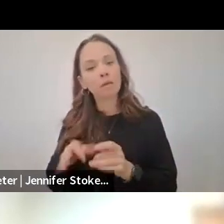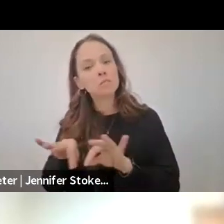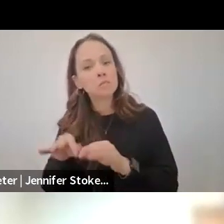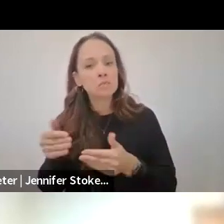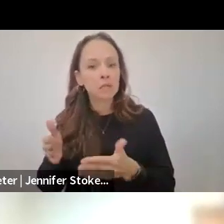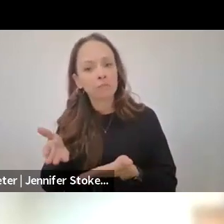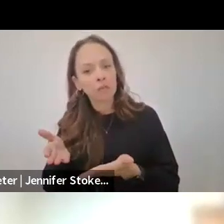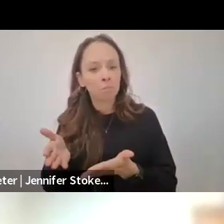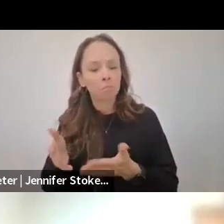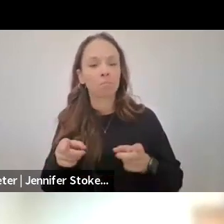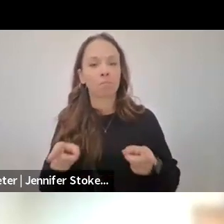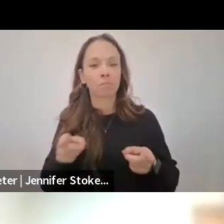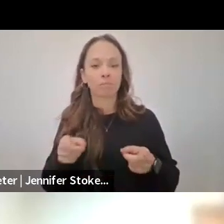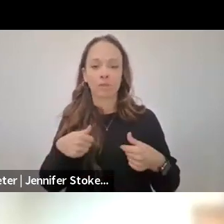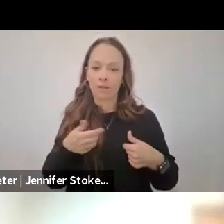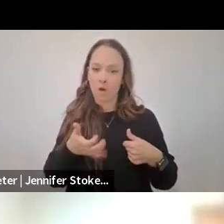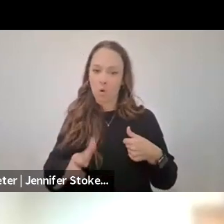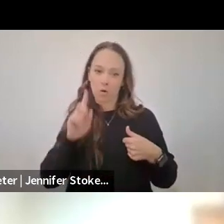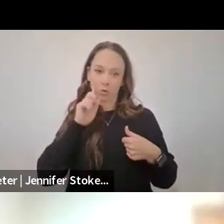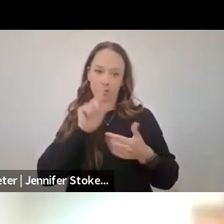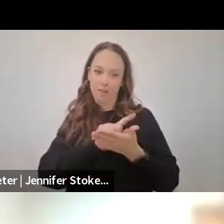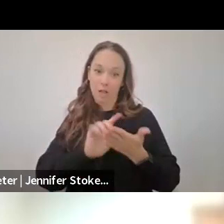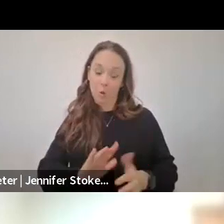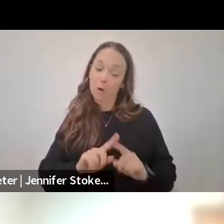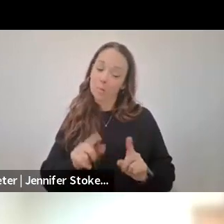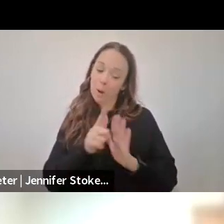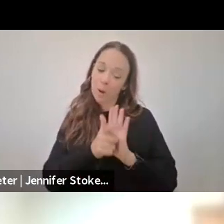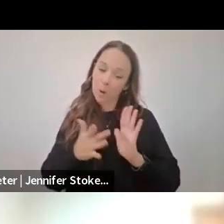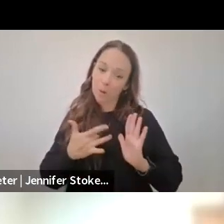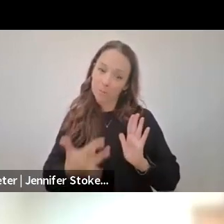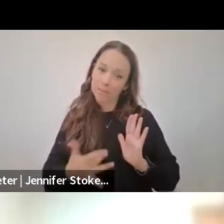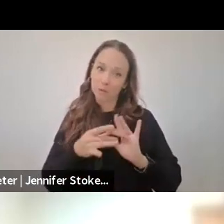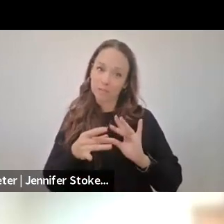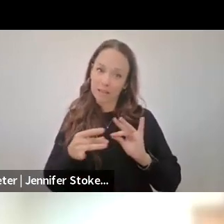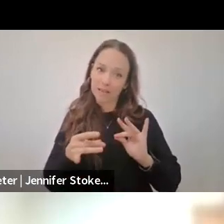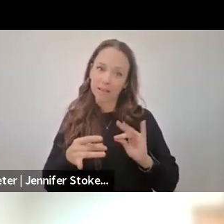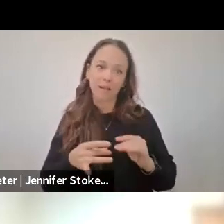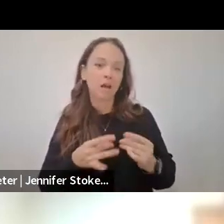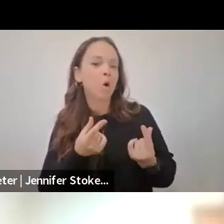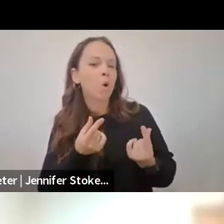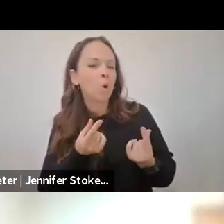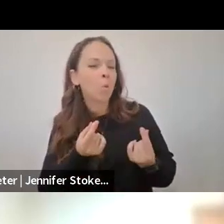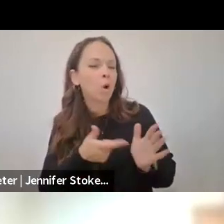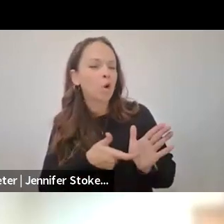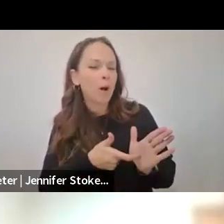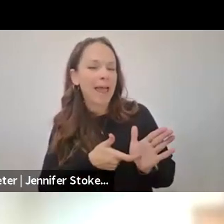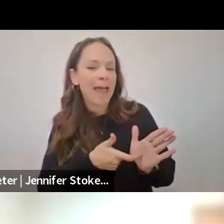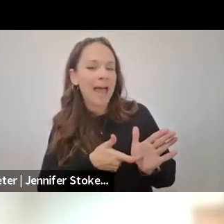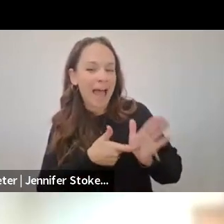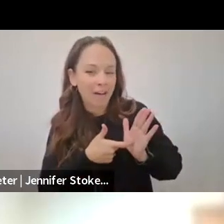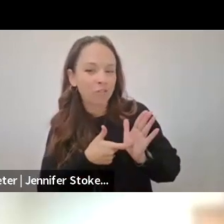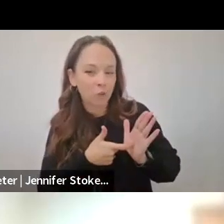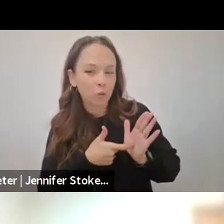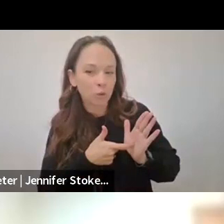not to sound like a lawyer, but all the lawyers will always say, because people say, well, what do I have to translate?